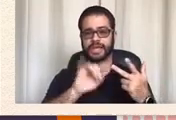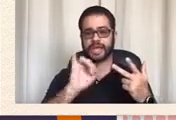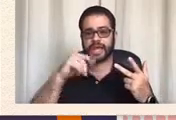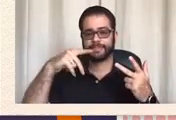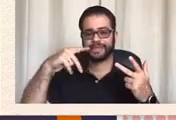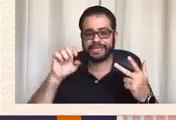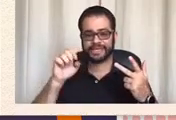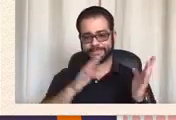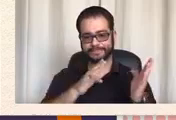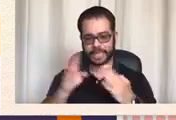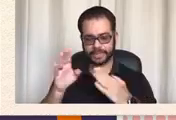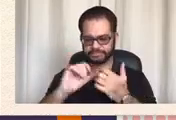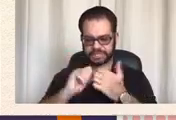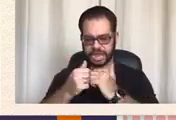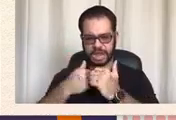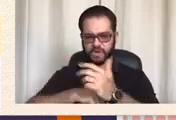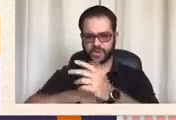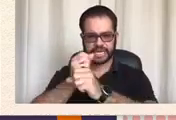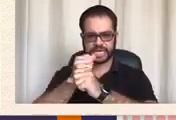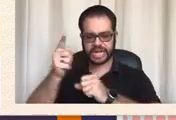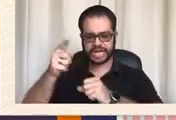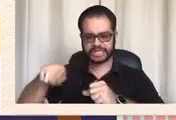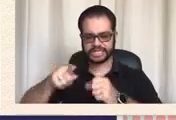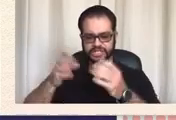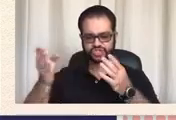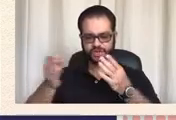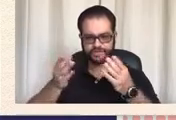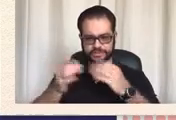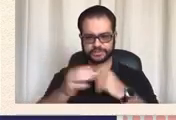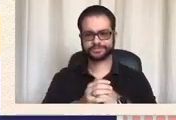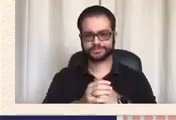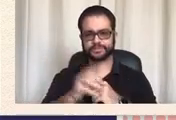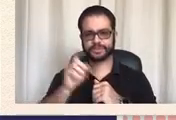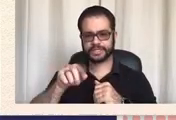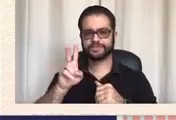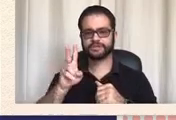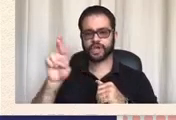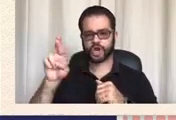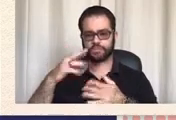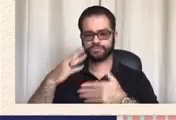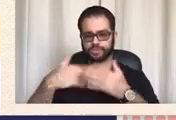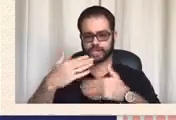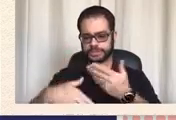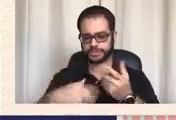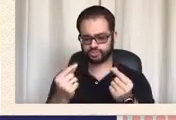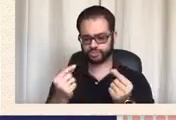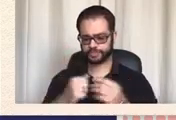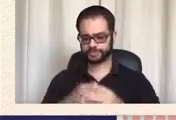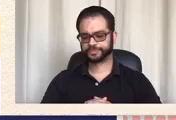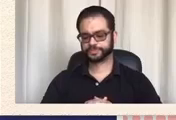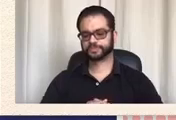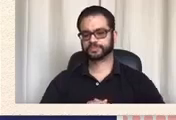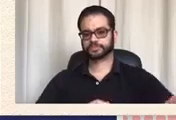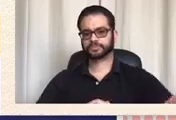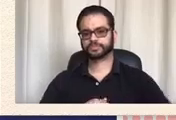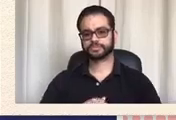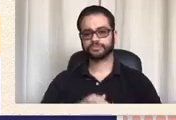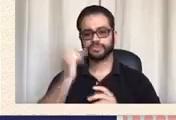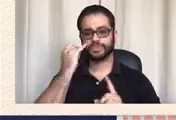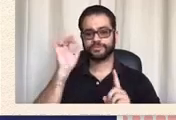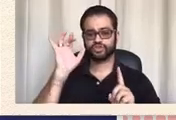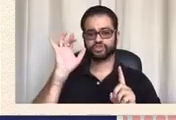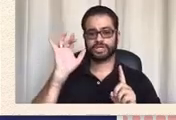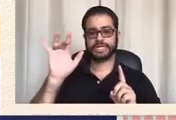services? This is the vocational rehabilitation process. So If you click on the link on the